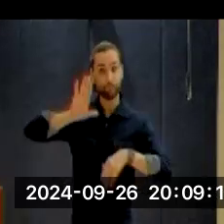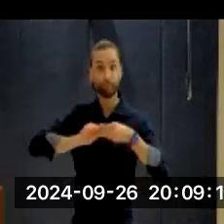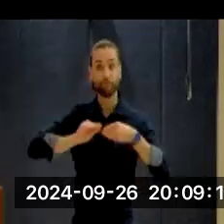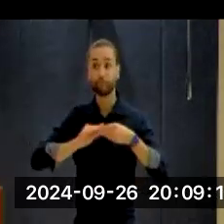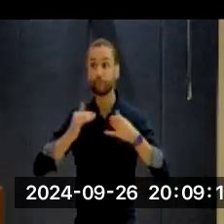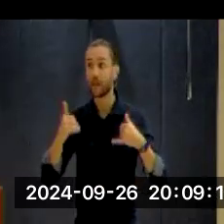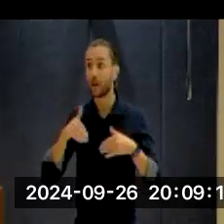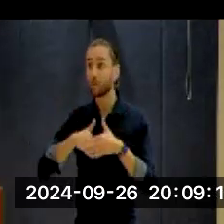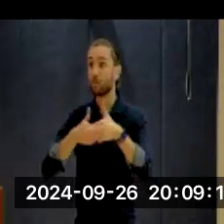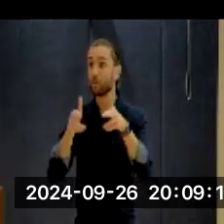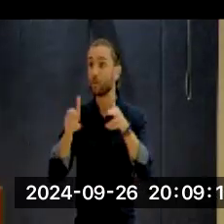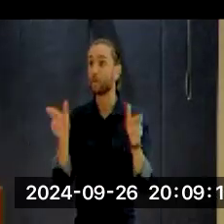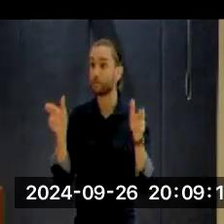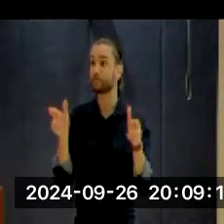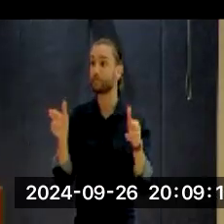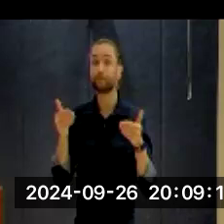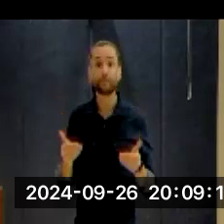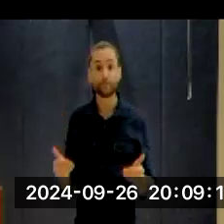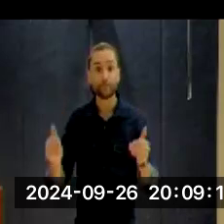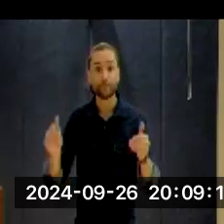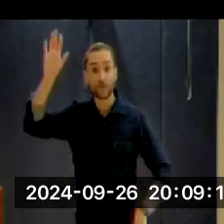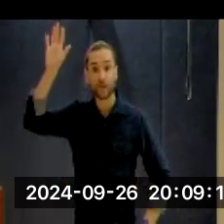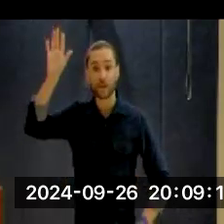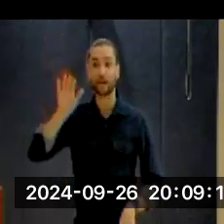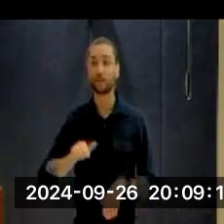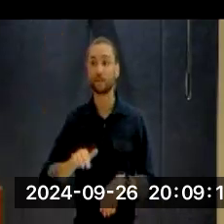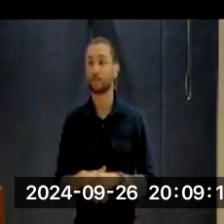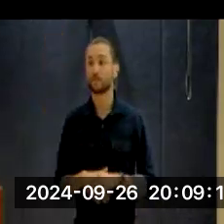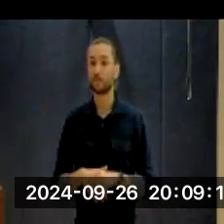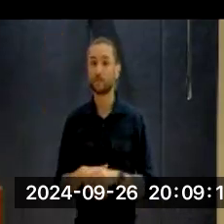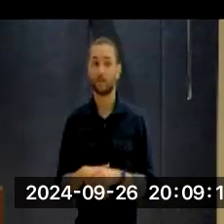in the room, please raise your hand.